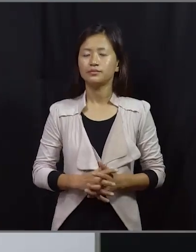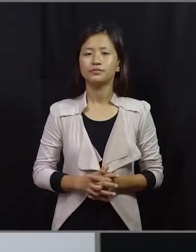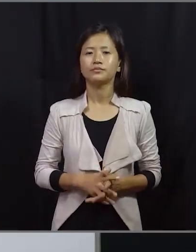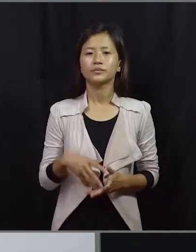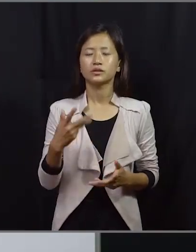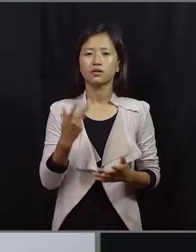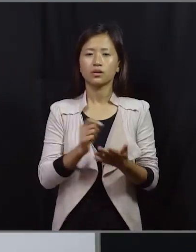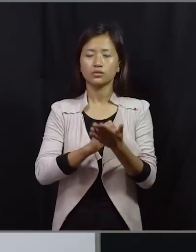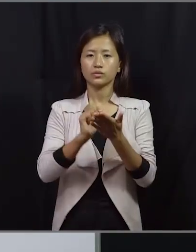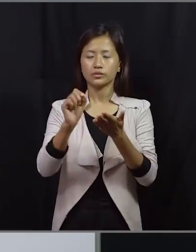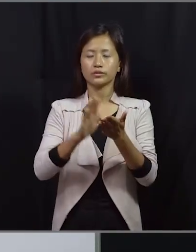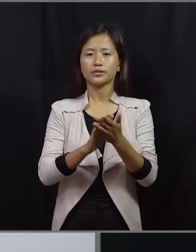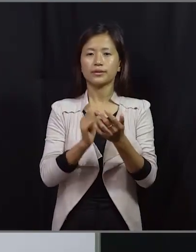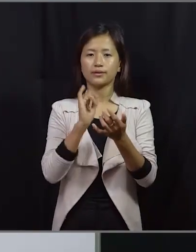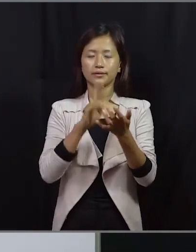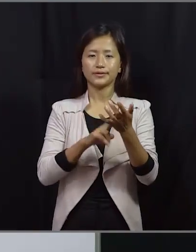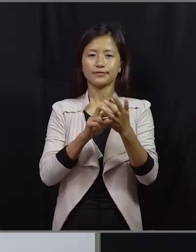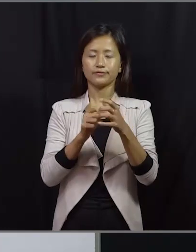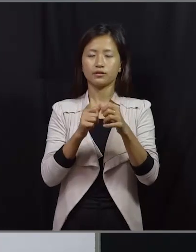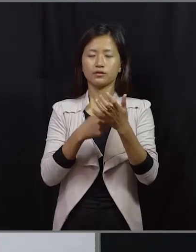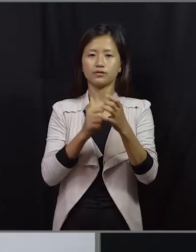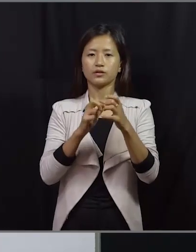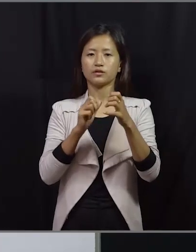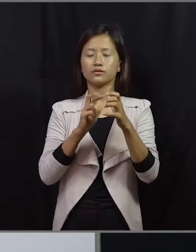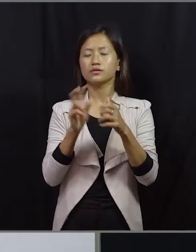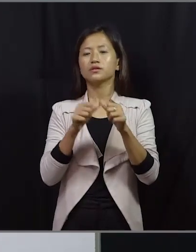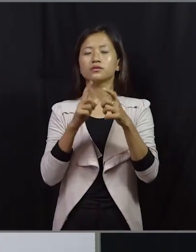How to write the intervals? Intervals